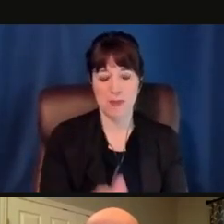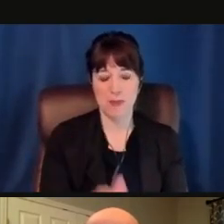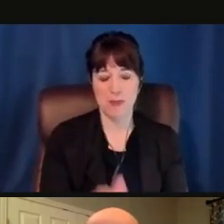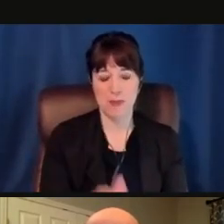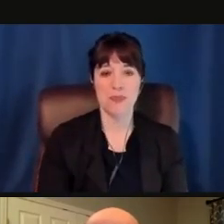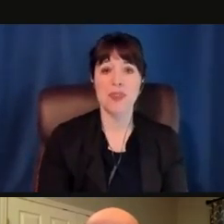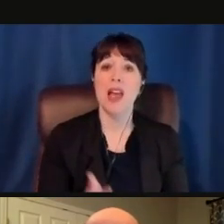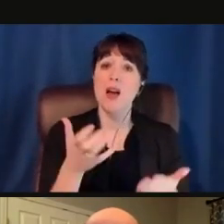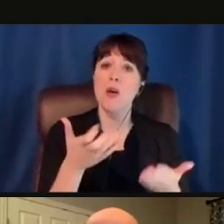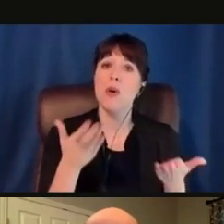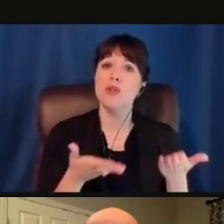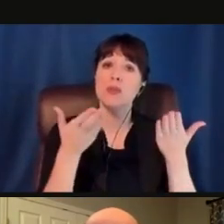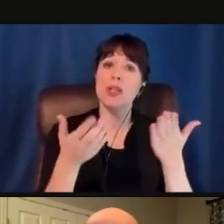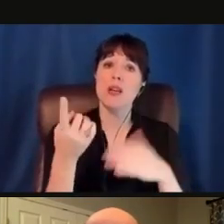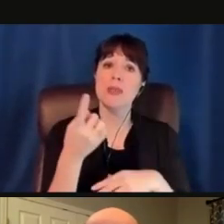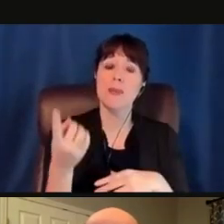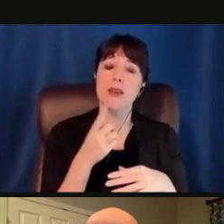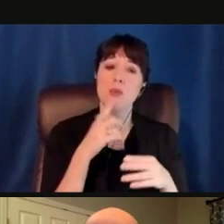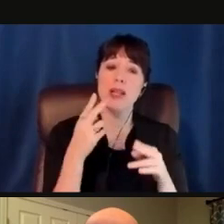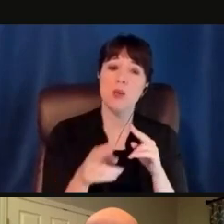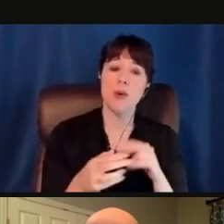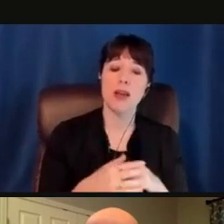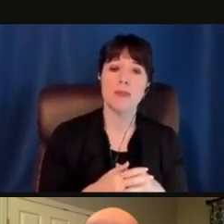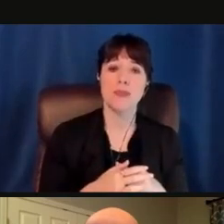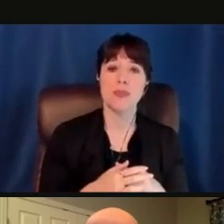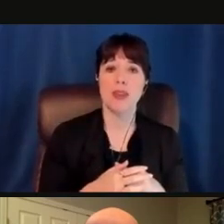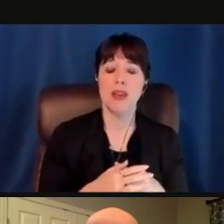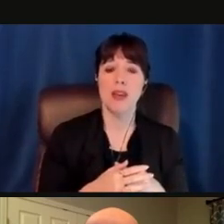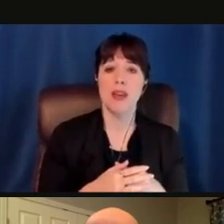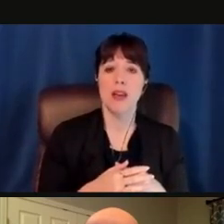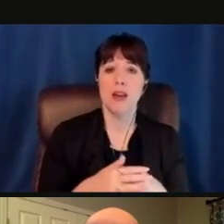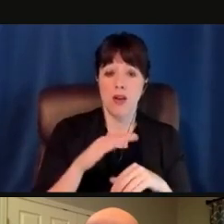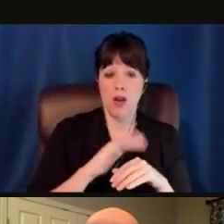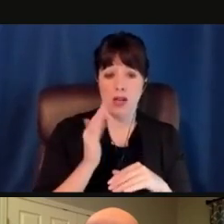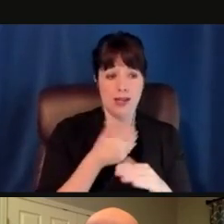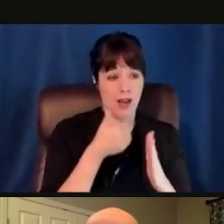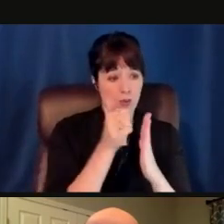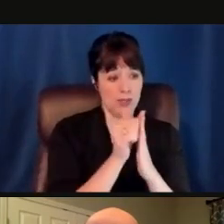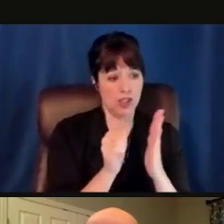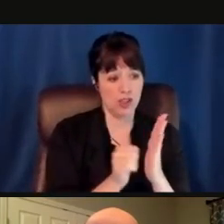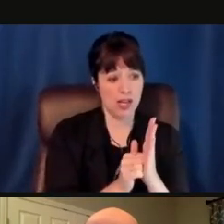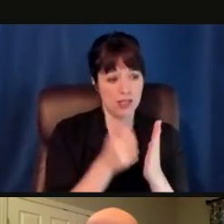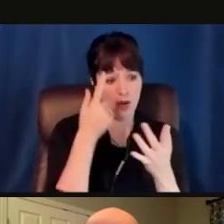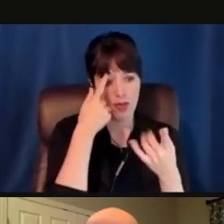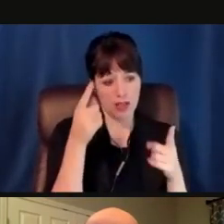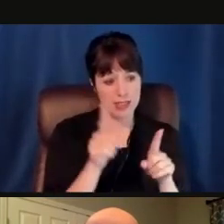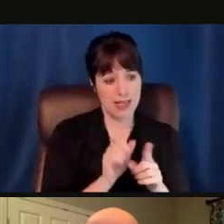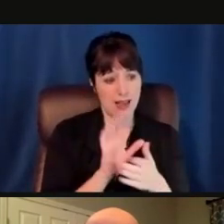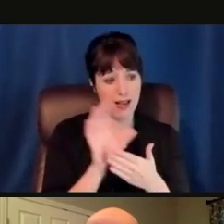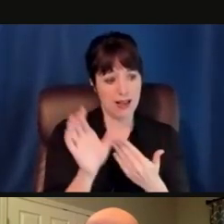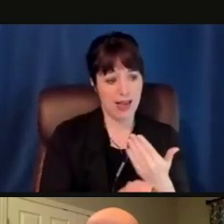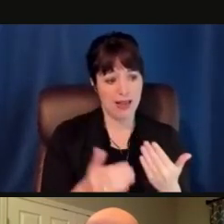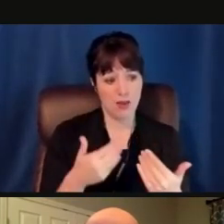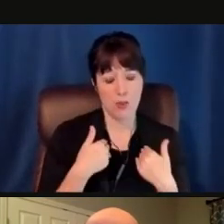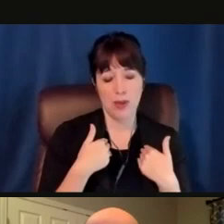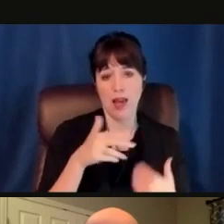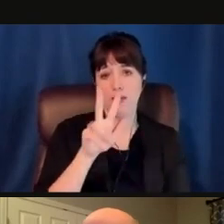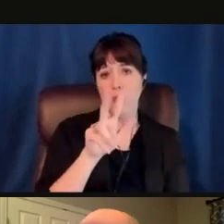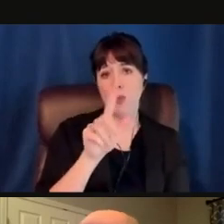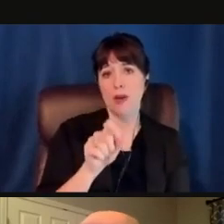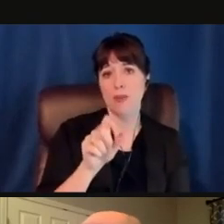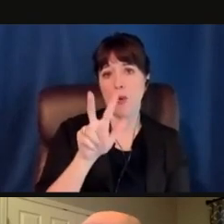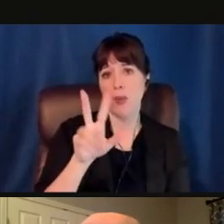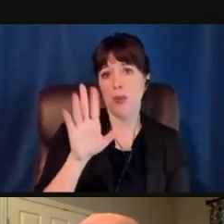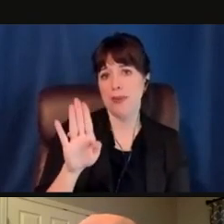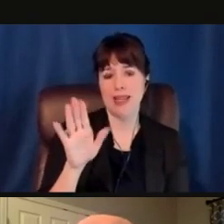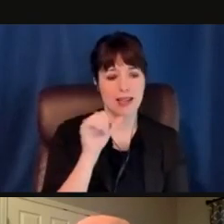wanted to bring up something really quick here, and that is on our agenda, the consent calendar, we have item 3.3E, and